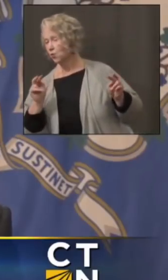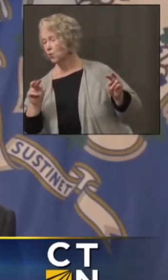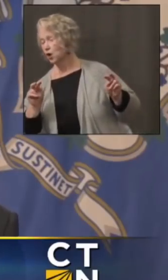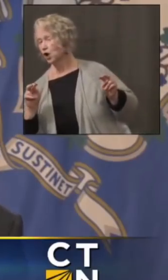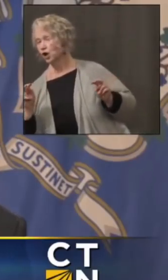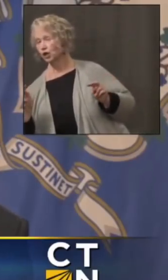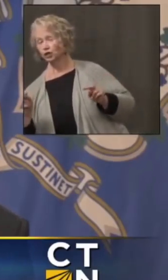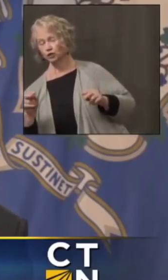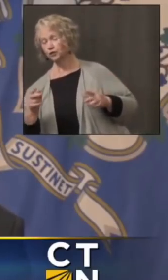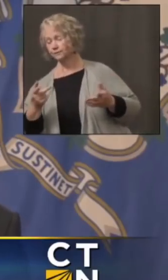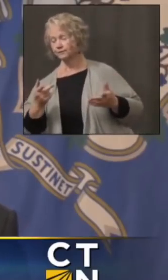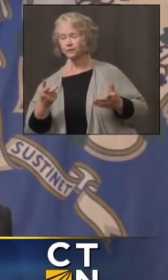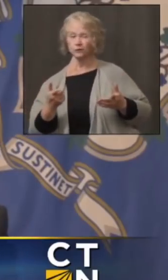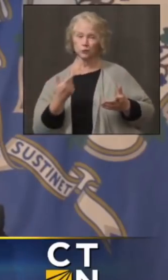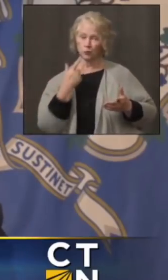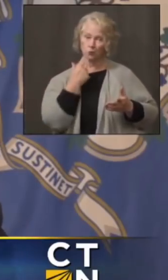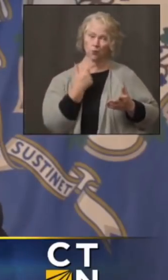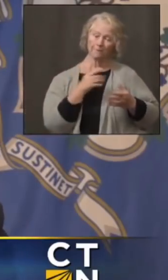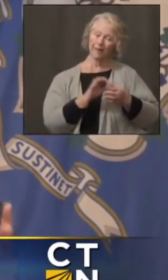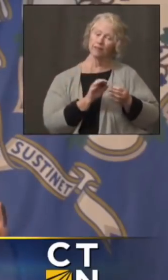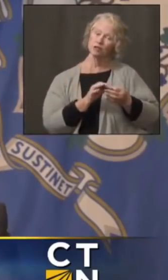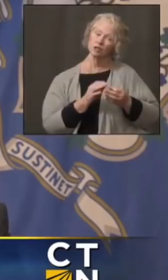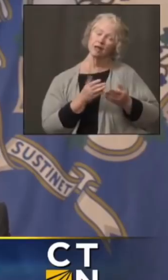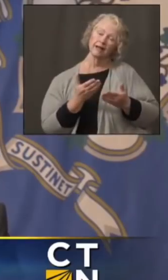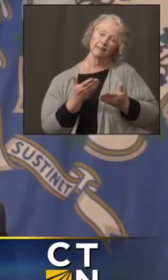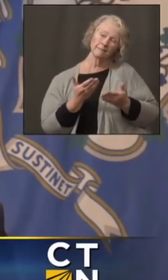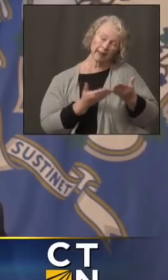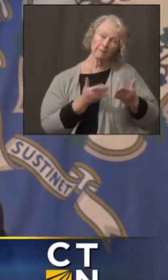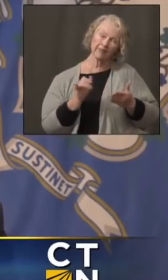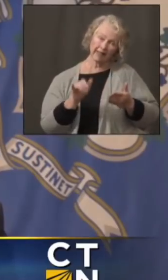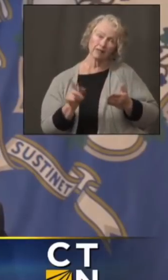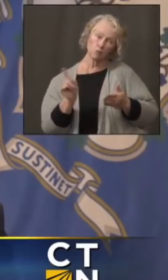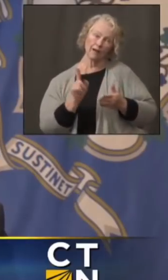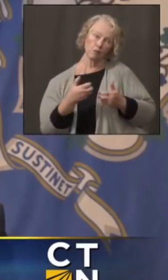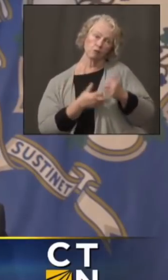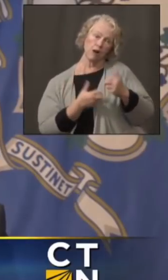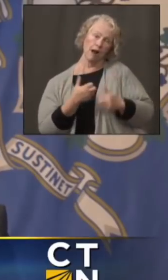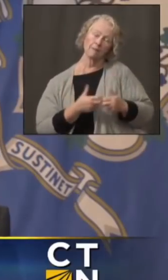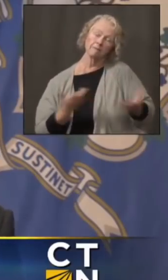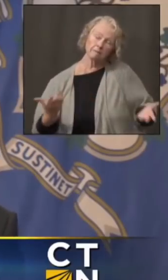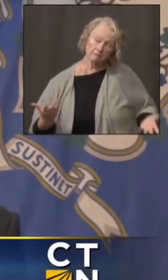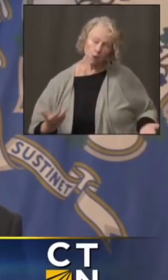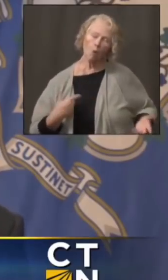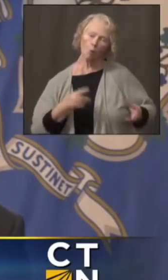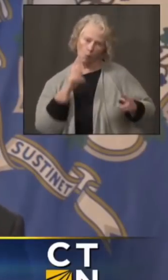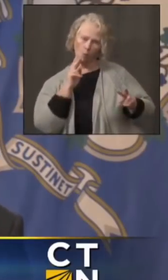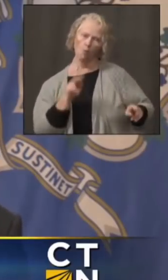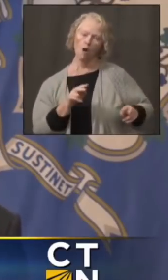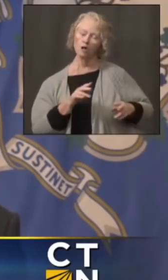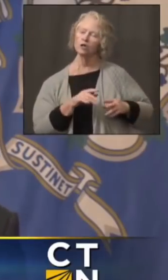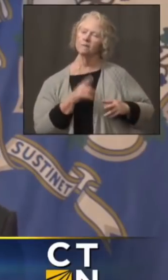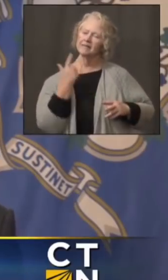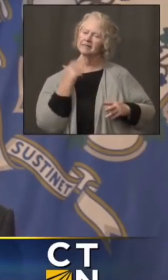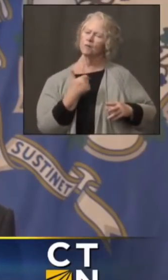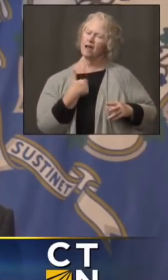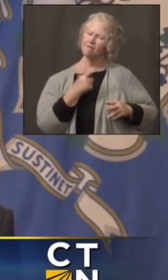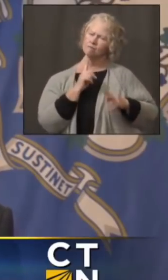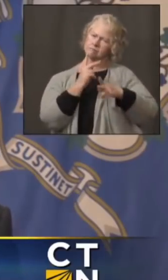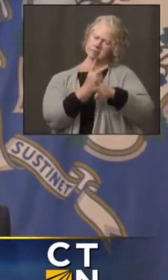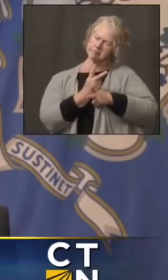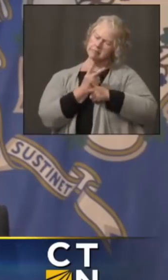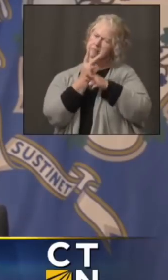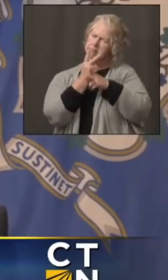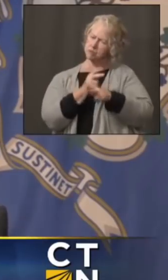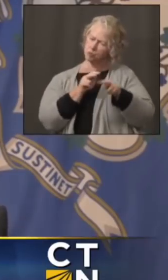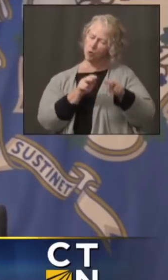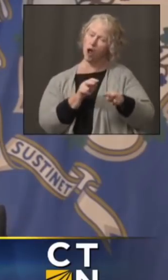And you've mentioned this to me before, that it might be a problem, and we will do that because I think strict enforcement is the best way we